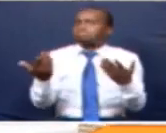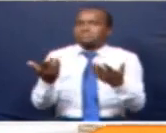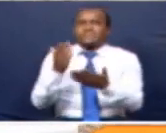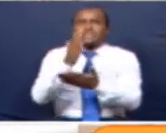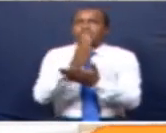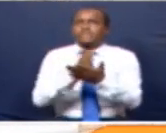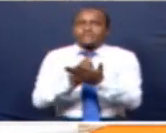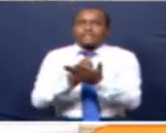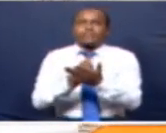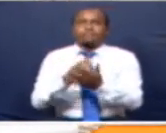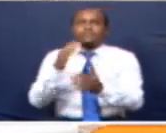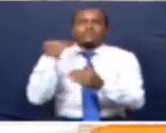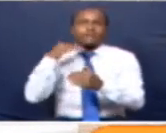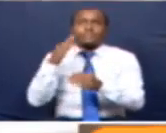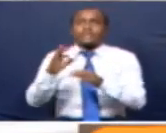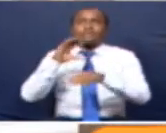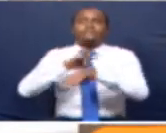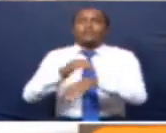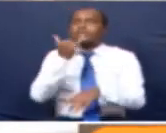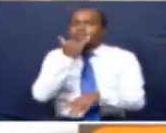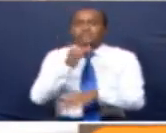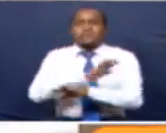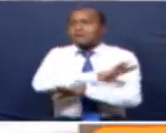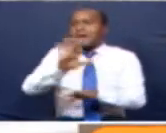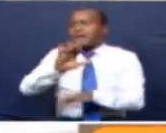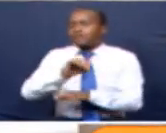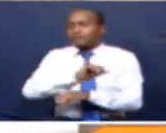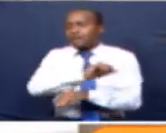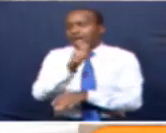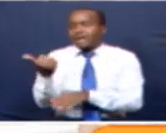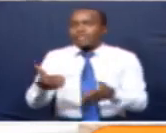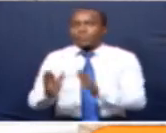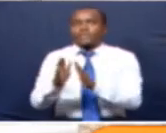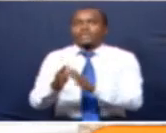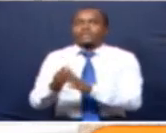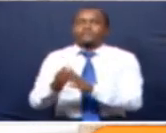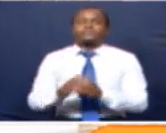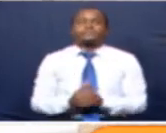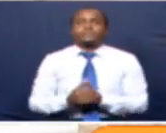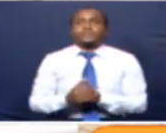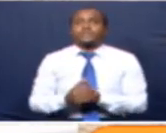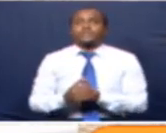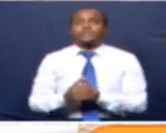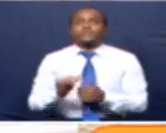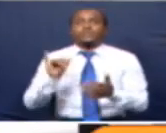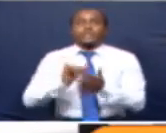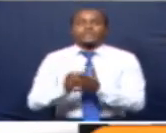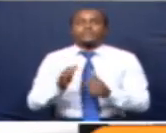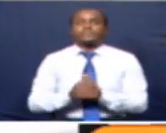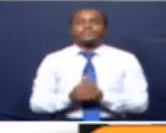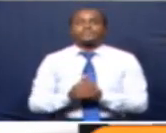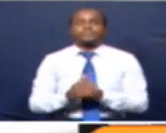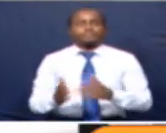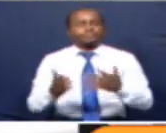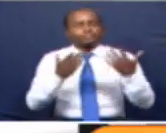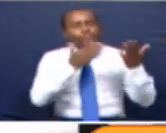mandatory. If I find you guilty, there's no other recourse, I must sentence you to death. So that's the import. And James,